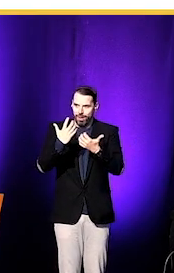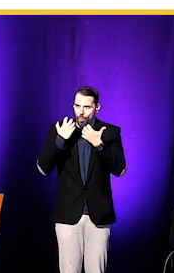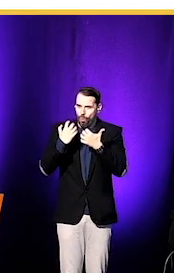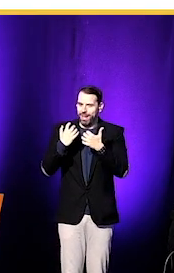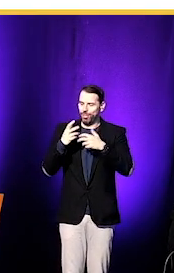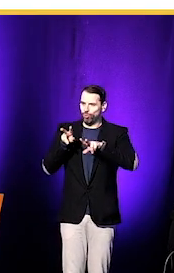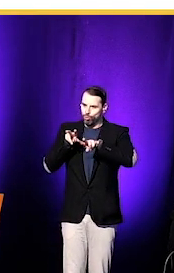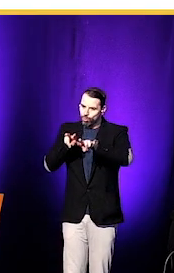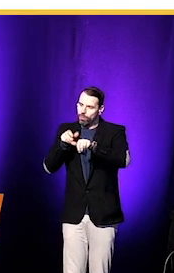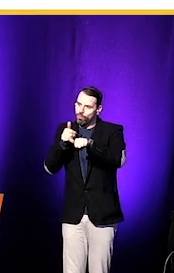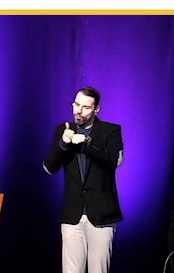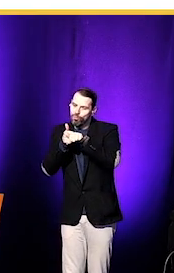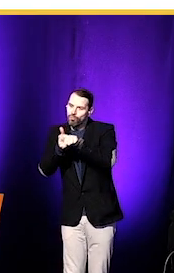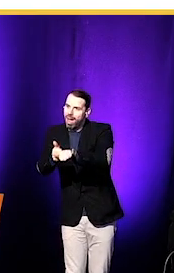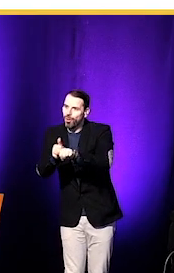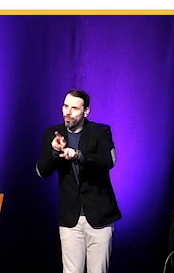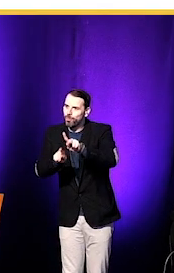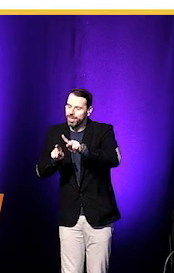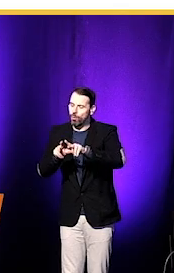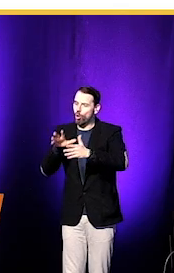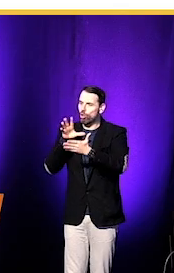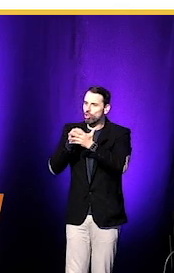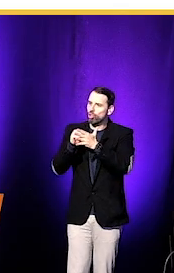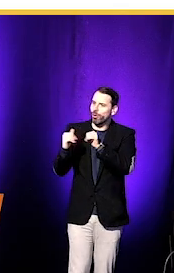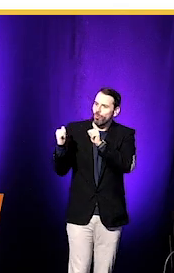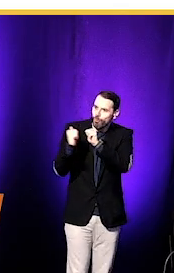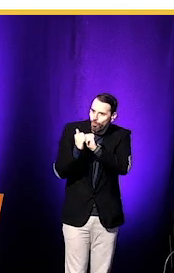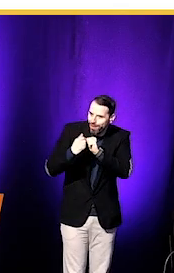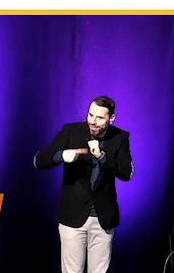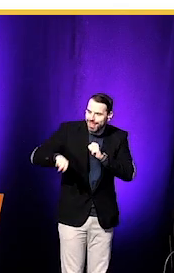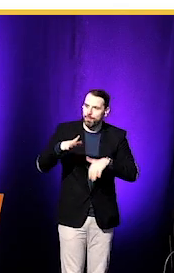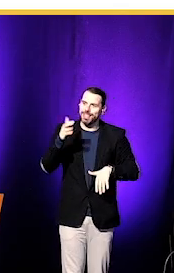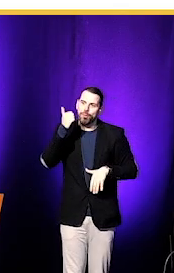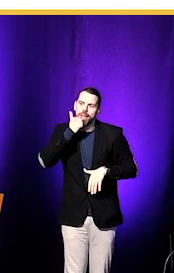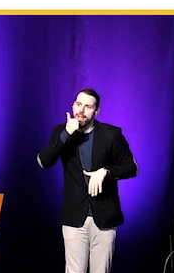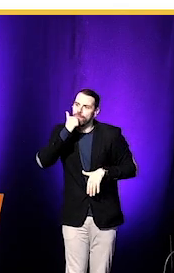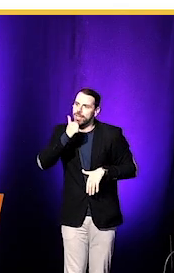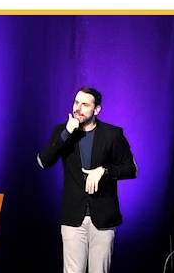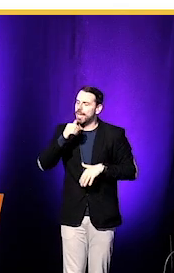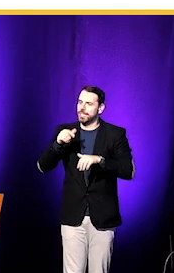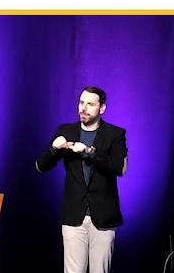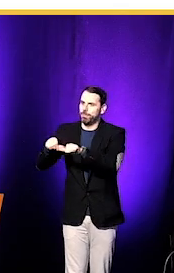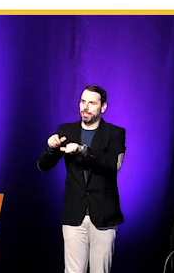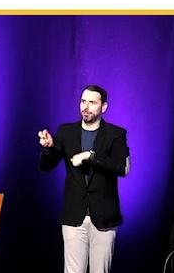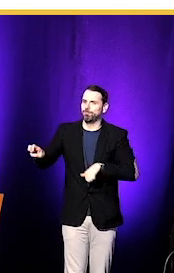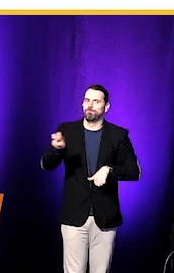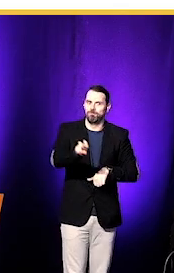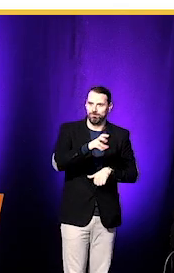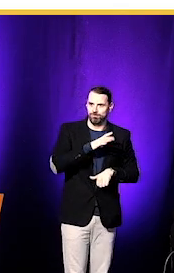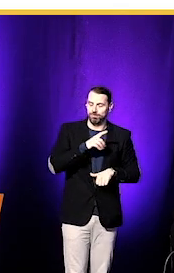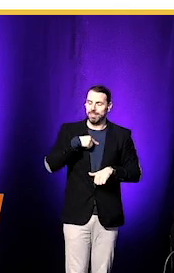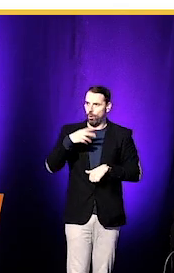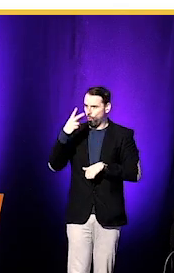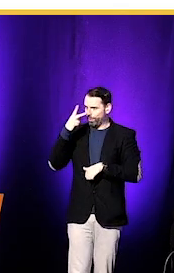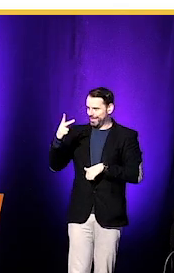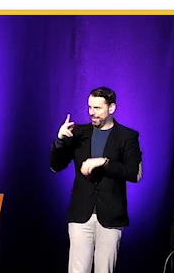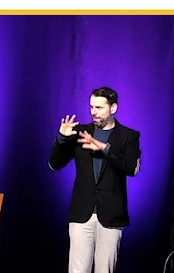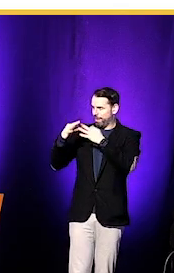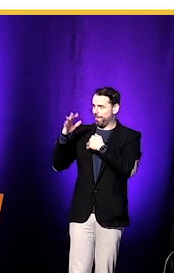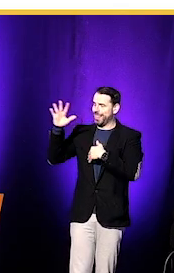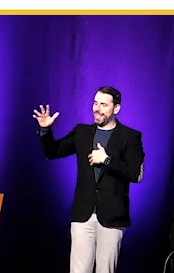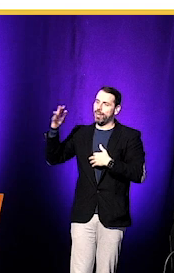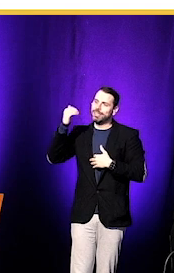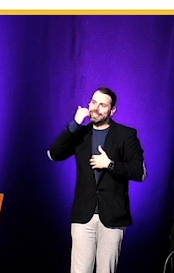and learn with them across the spaces of everyday life. We focused on how families organized daily routine and how horizontal